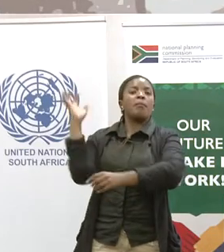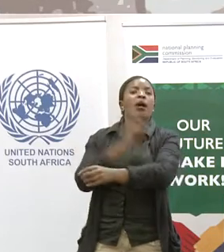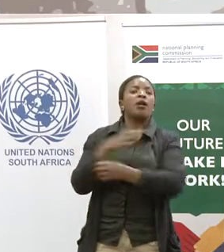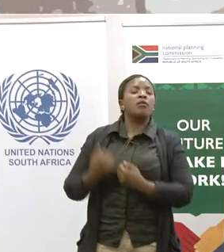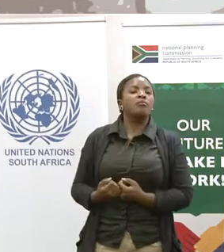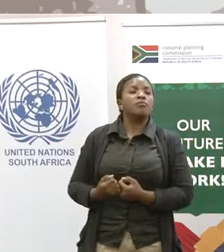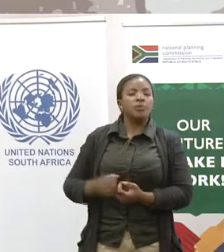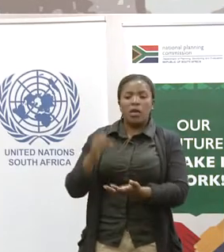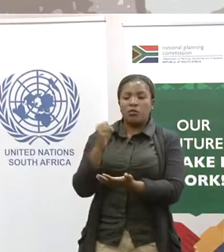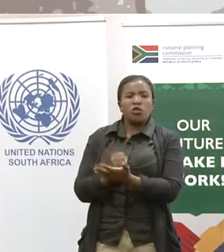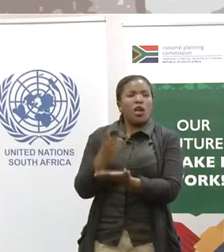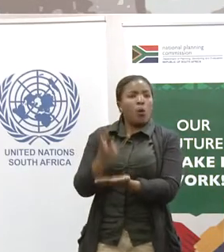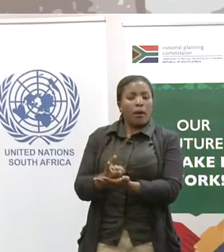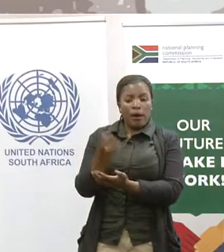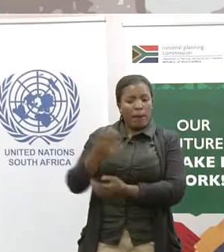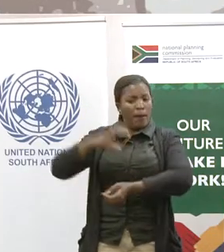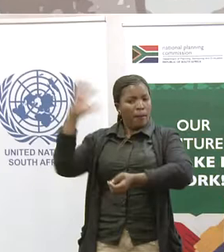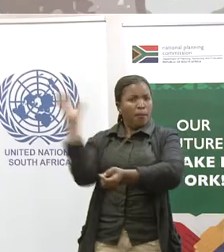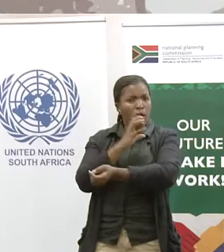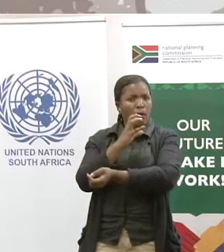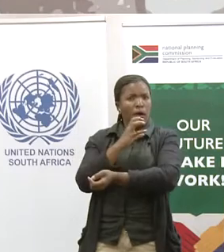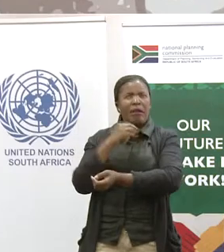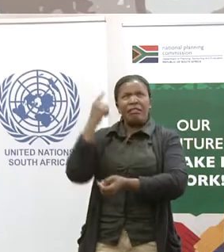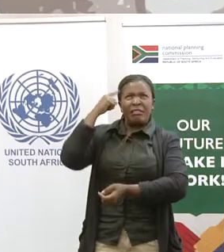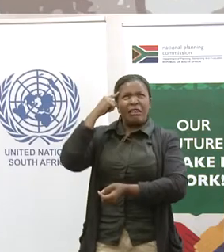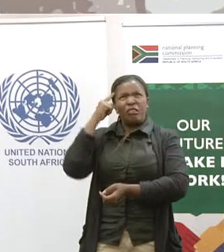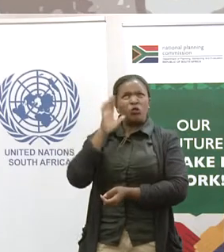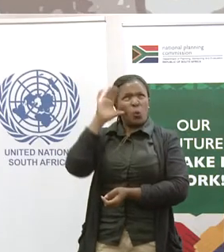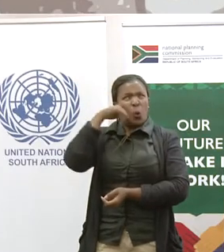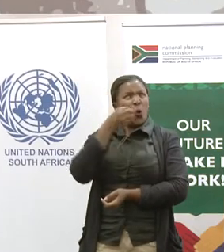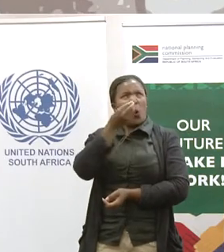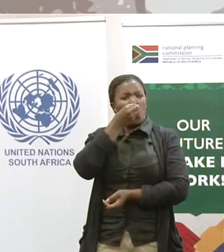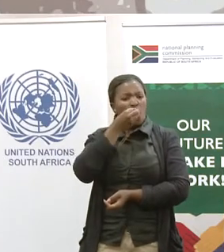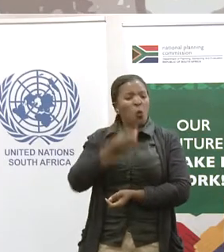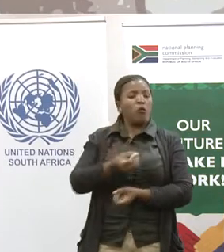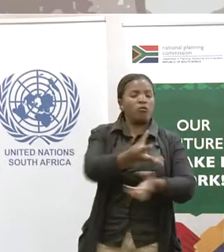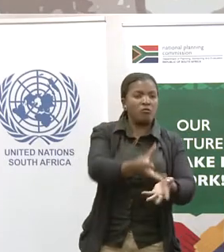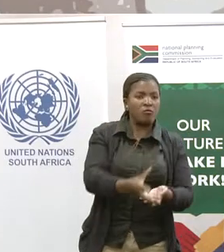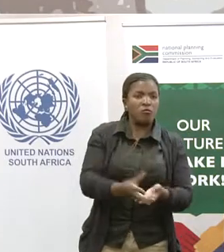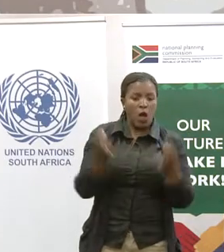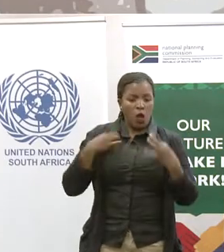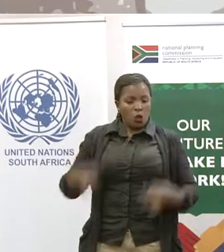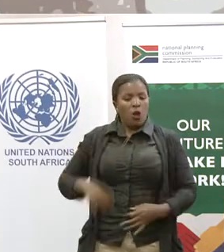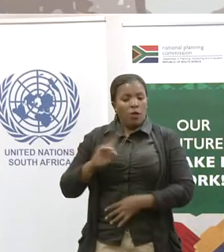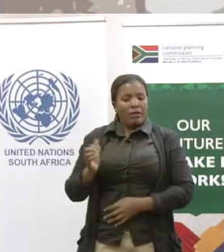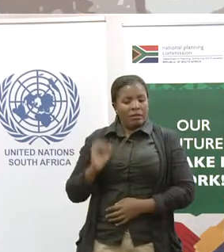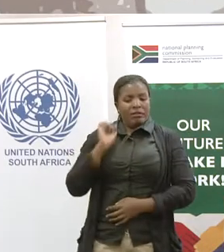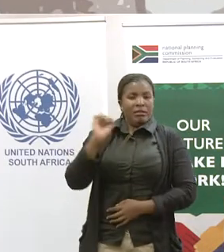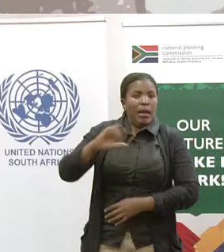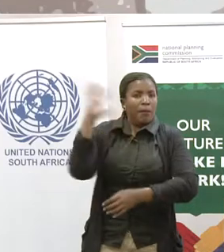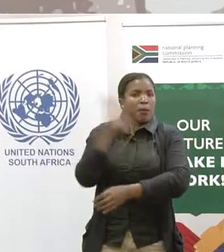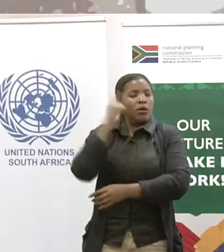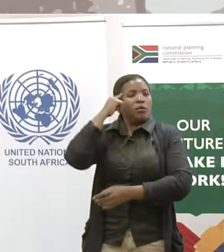social worker had more power to decide what you're going to eat tomorrow morning, what you're going to dress without consulting you. And in